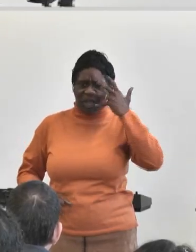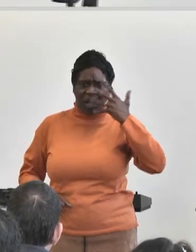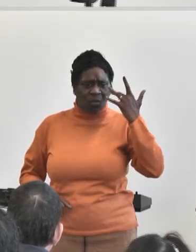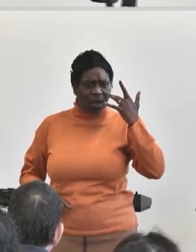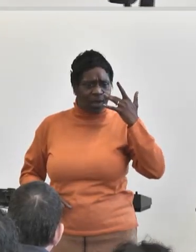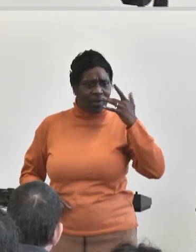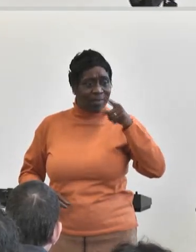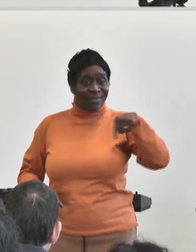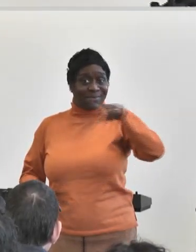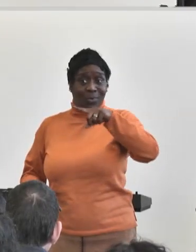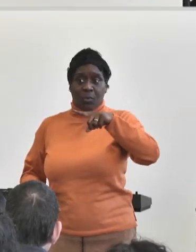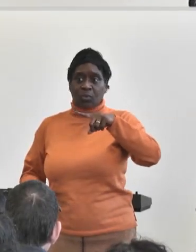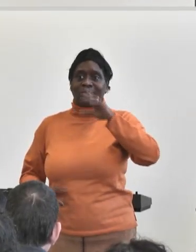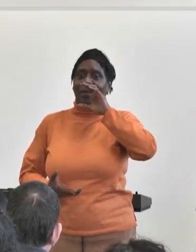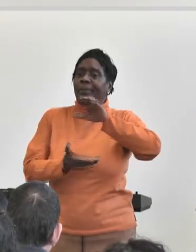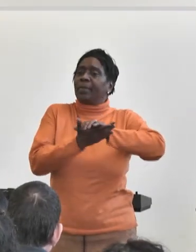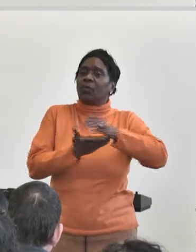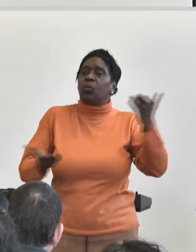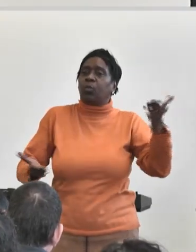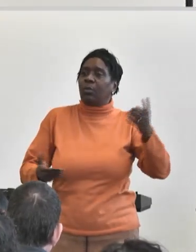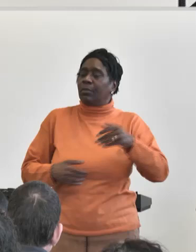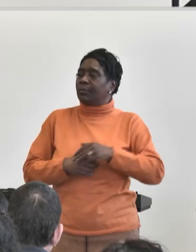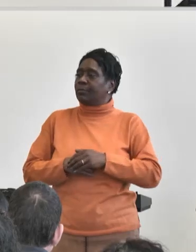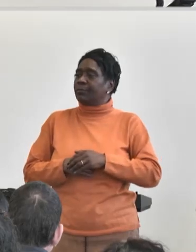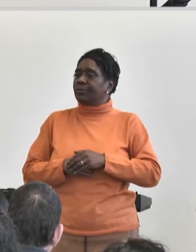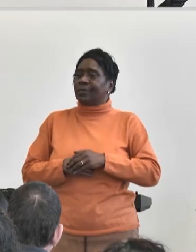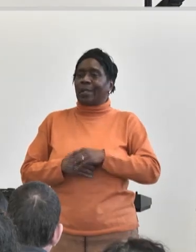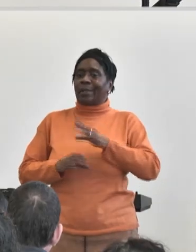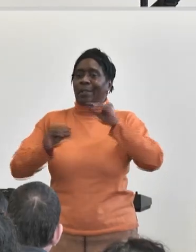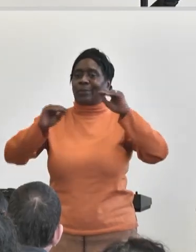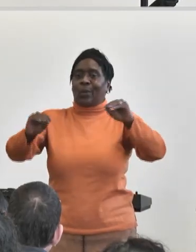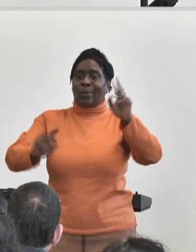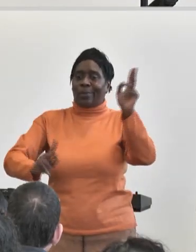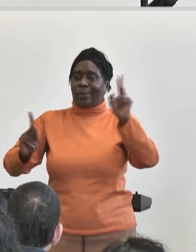Because the Sadducees believed and taught the people,